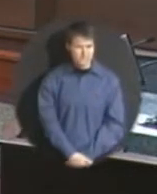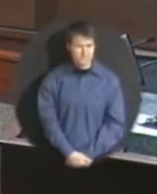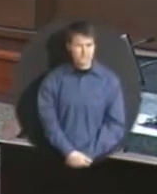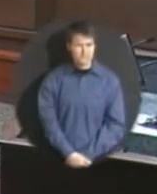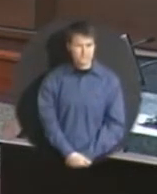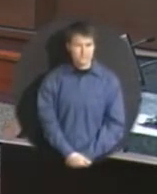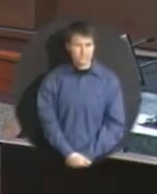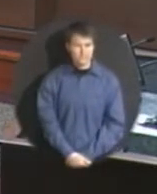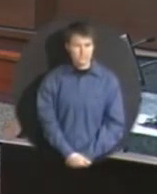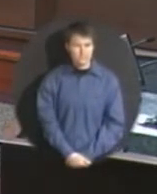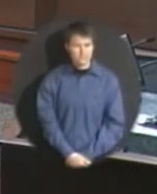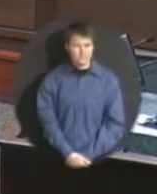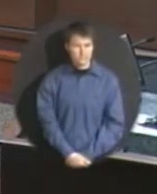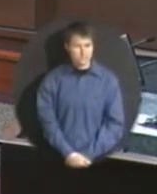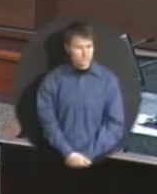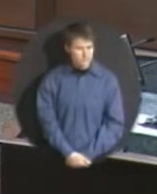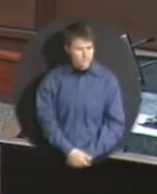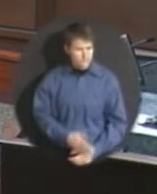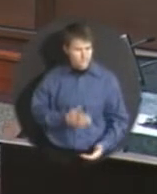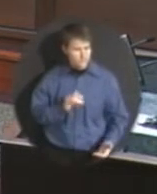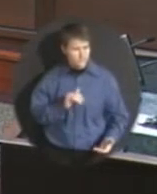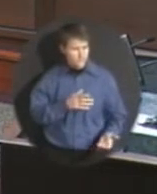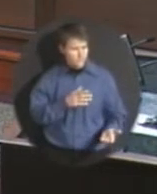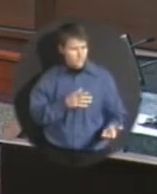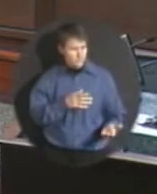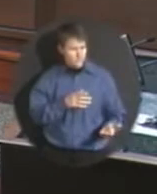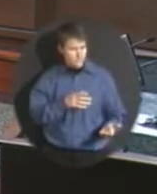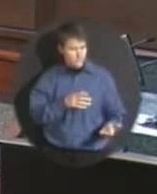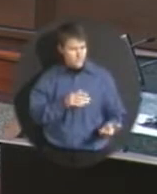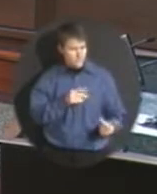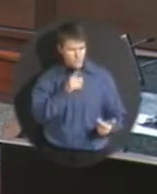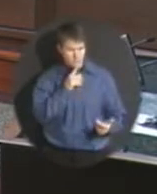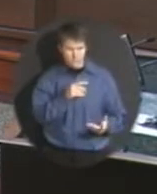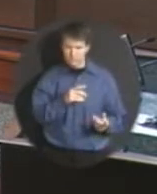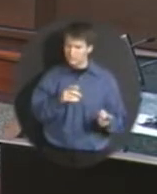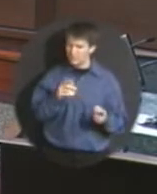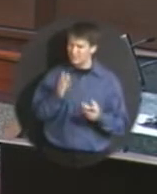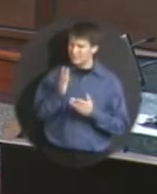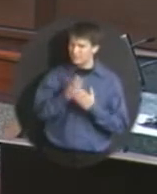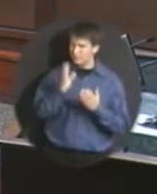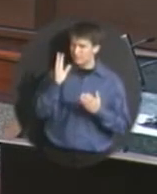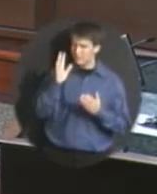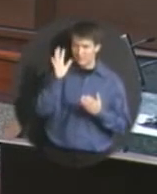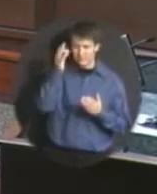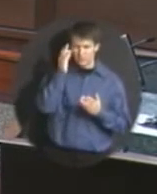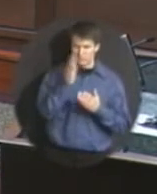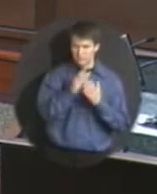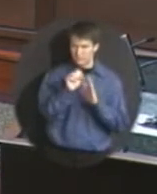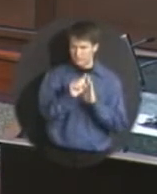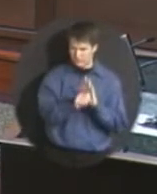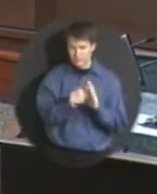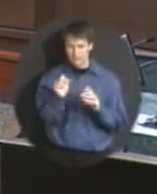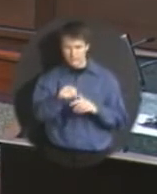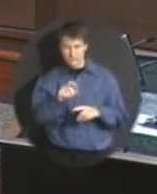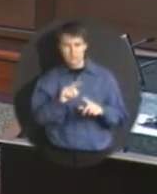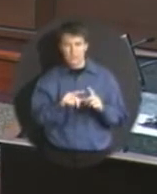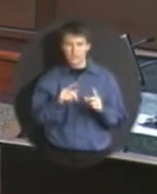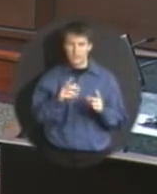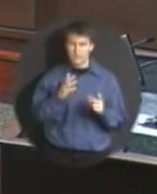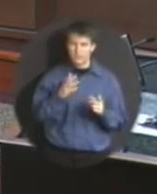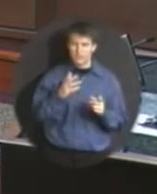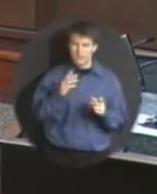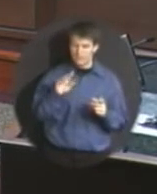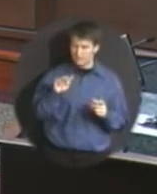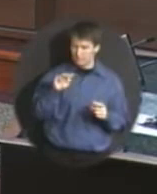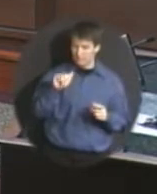federal yes, government. This is not yes, local. that would be correct. It's some federal and some state. And given that Ms. Ashley